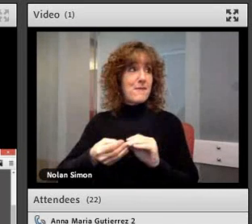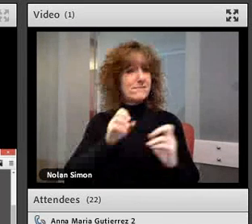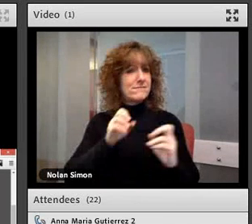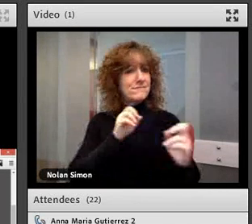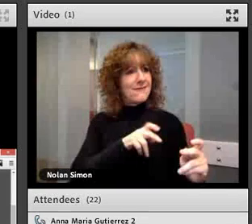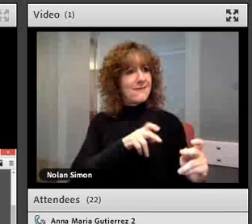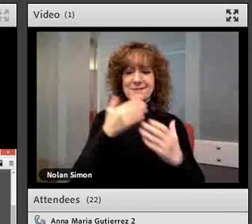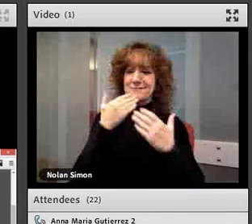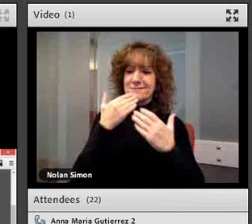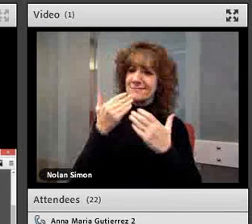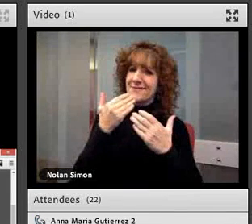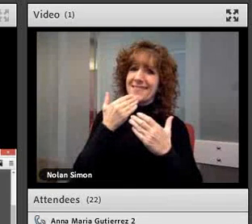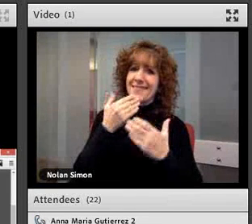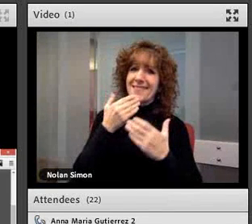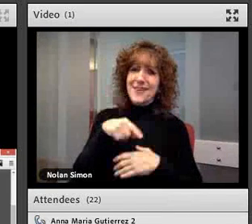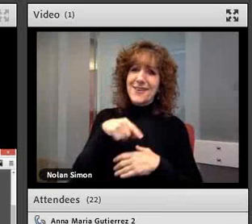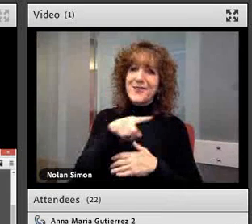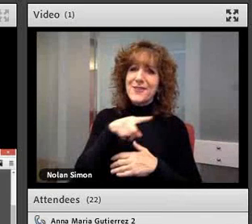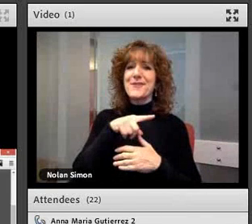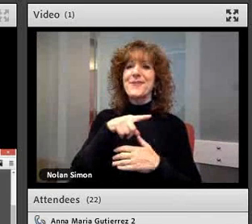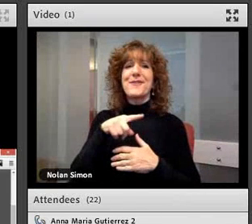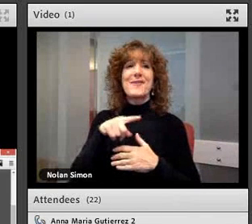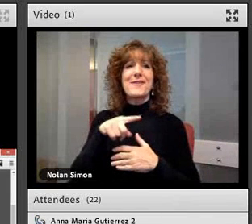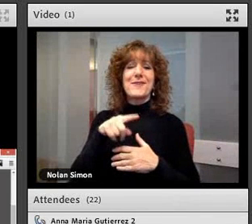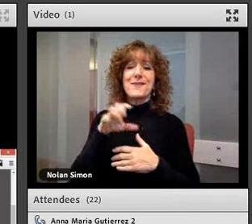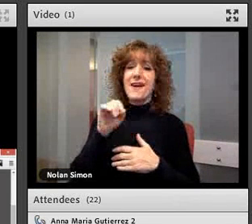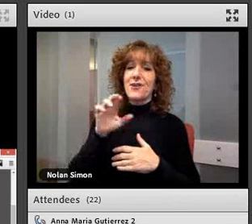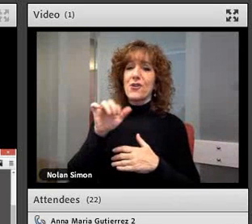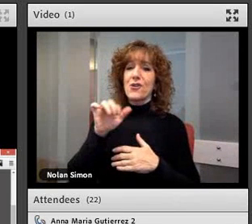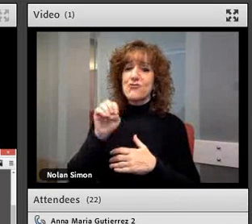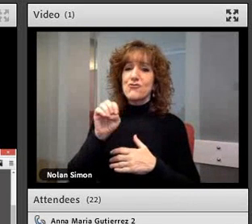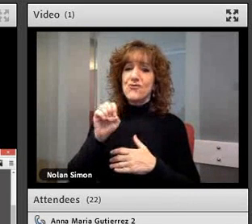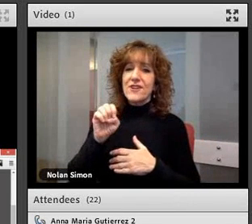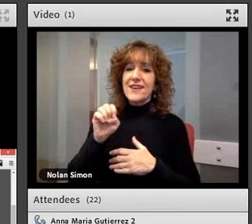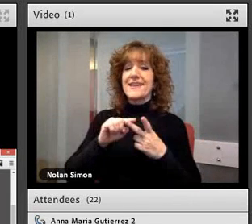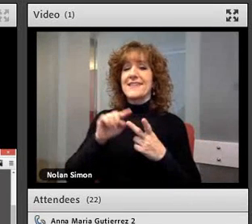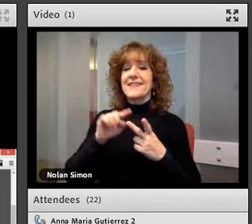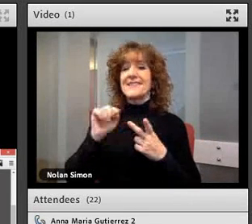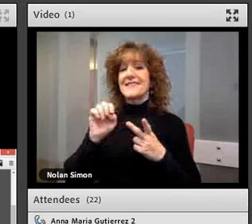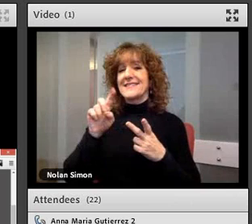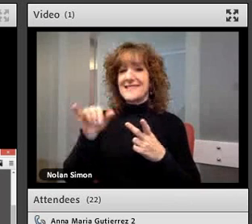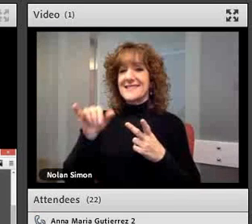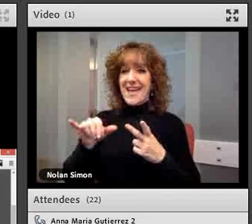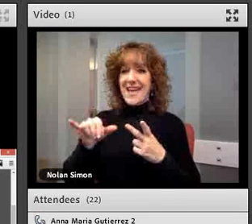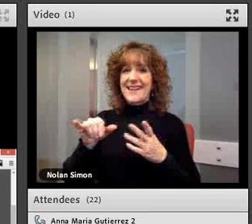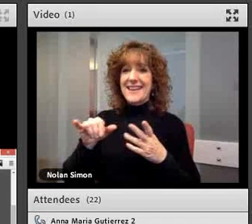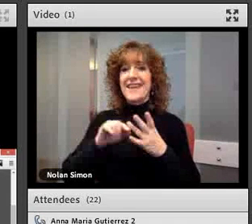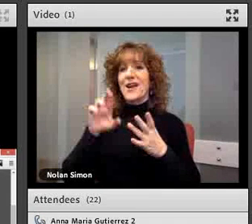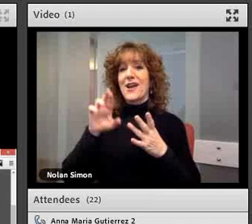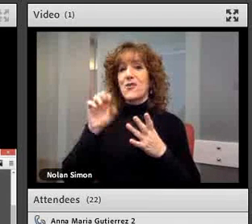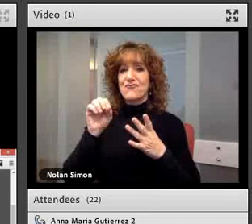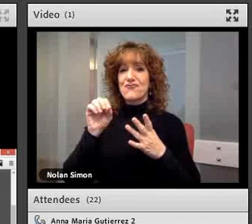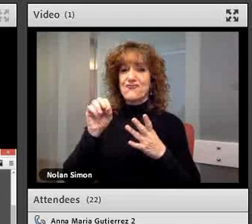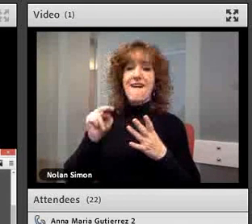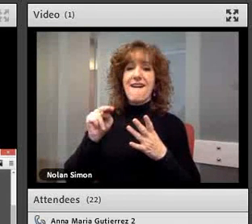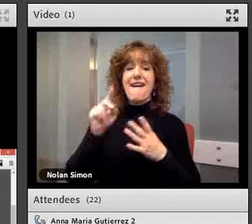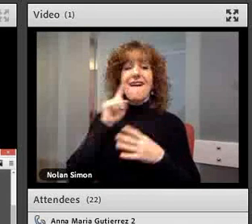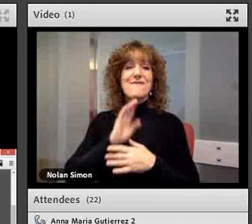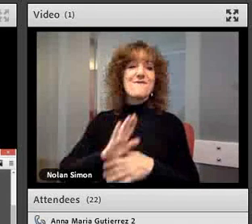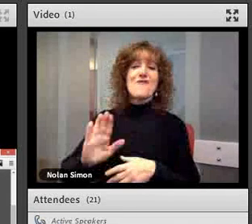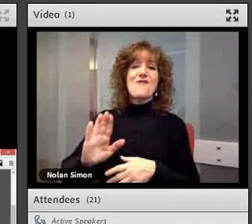Okay, well, again, thank you, Corinne and Teddy and Ron